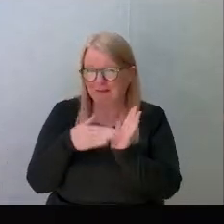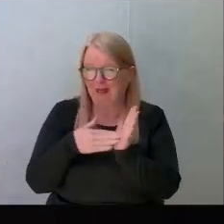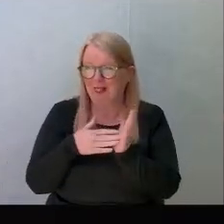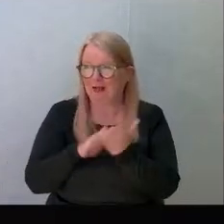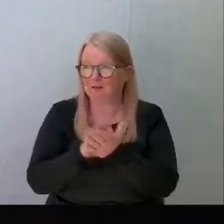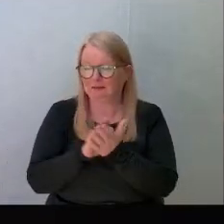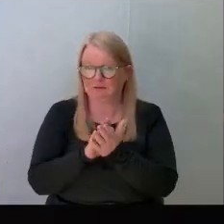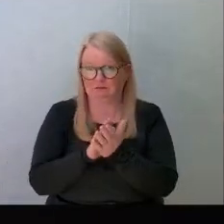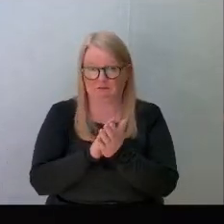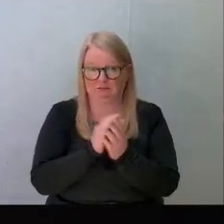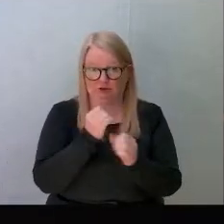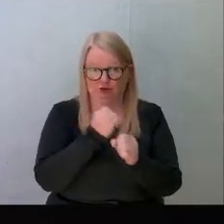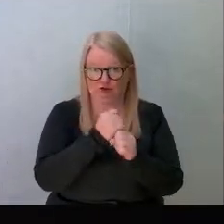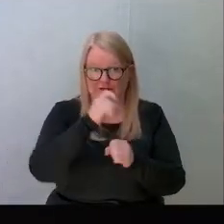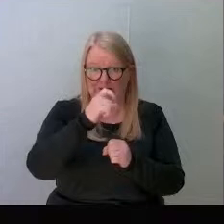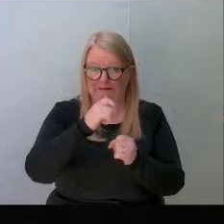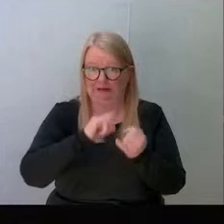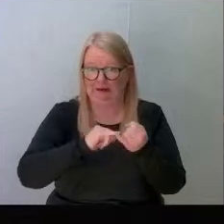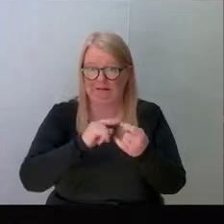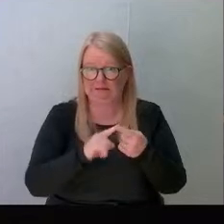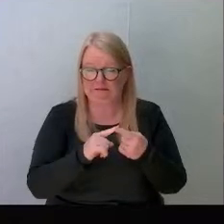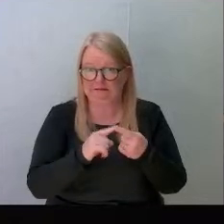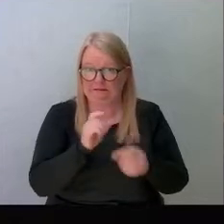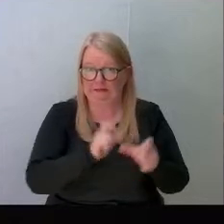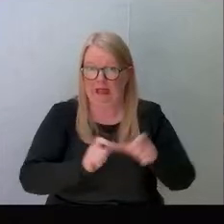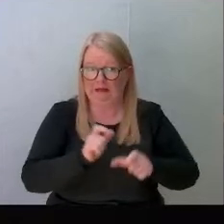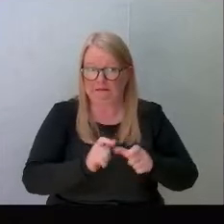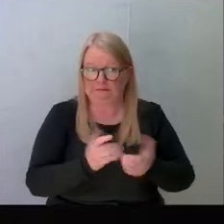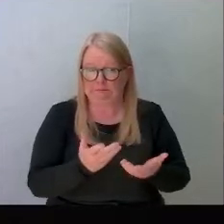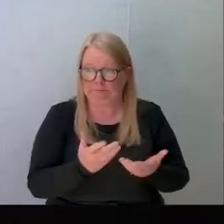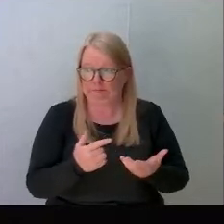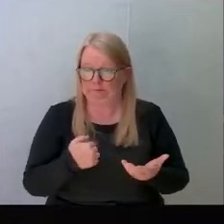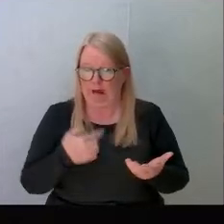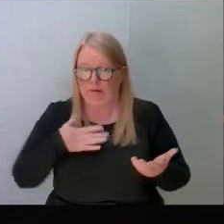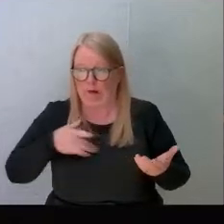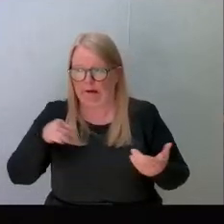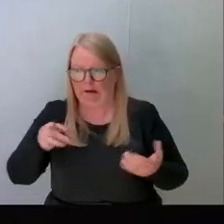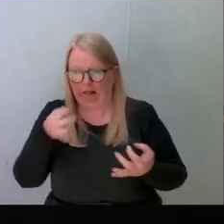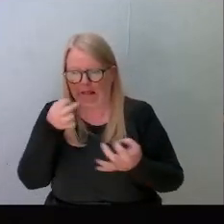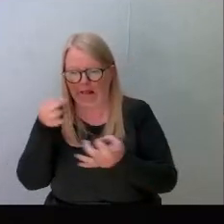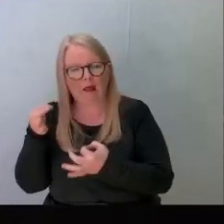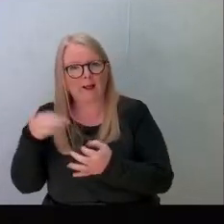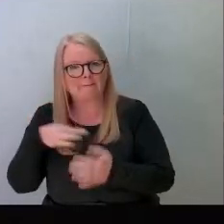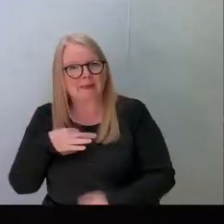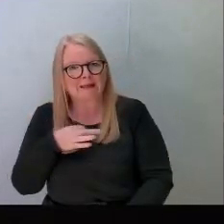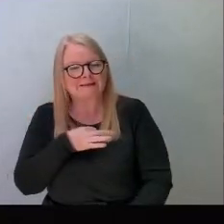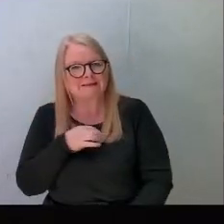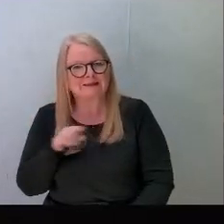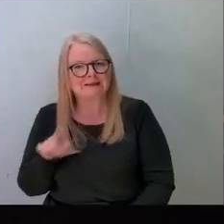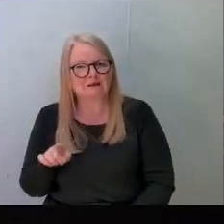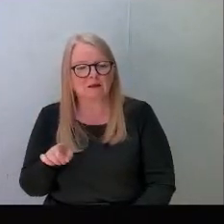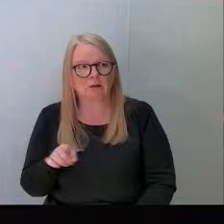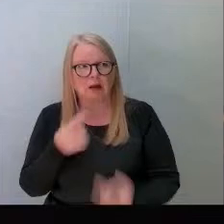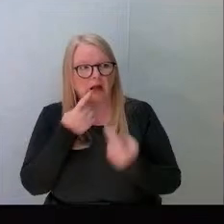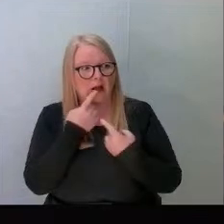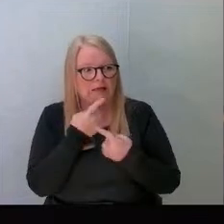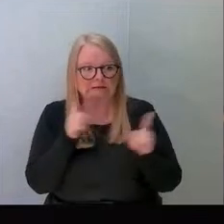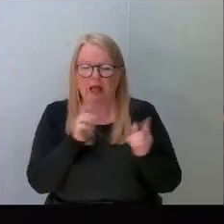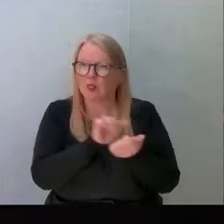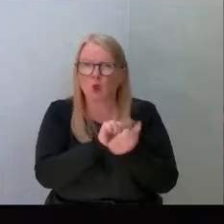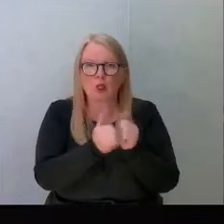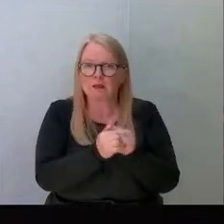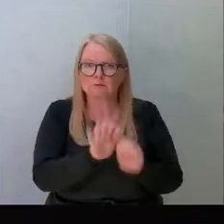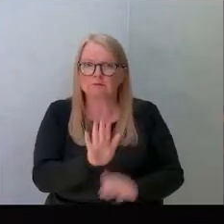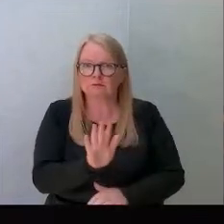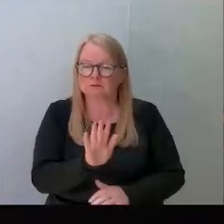science GCSEs or A-levels, I knew I wanted to study medicine. I didn't dare tell my colleagues or friends since